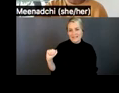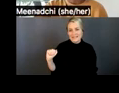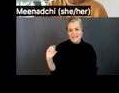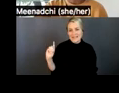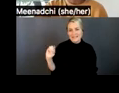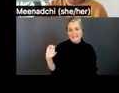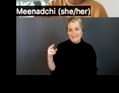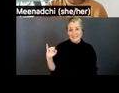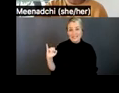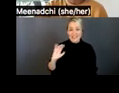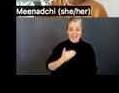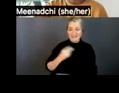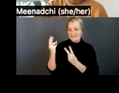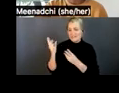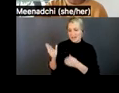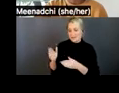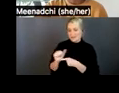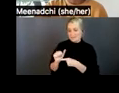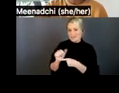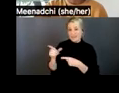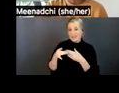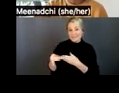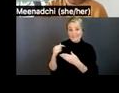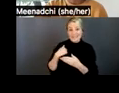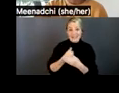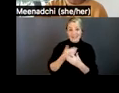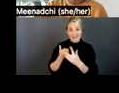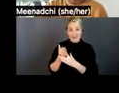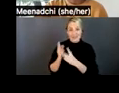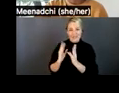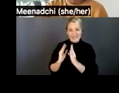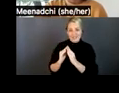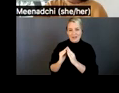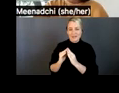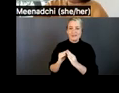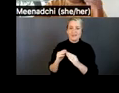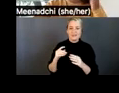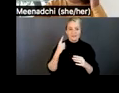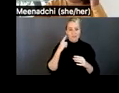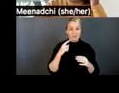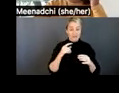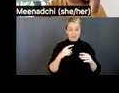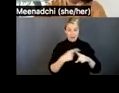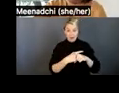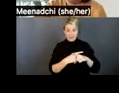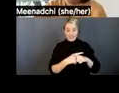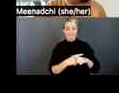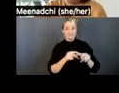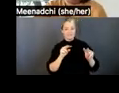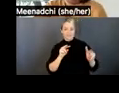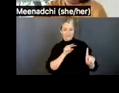practitioner today, who'll be leading us through the session on framing conflict as play in a few moments.